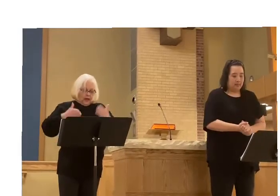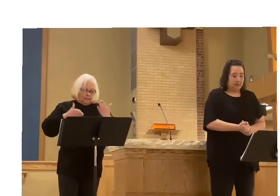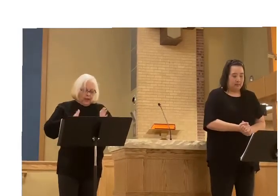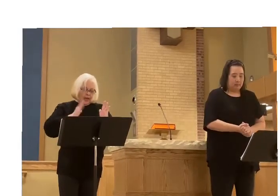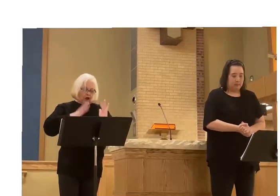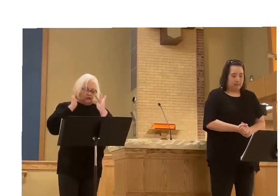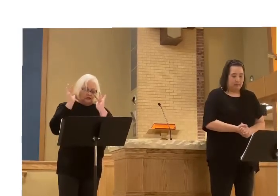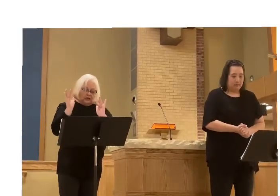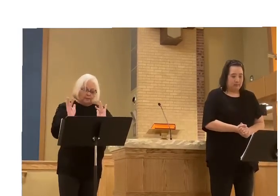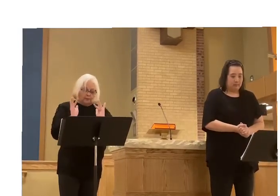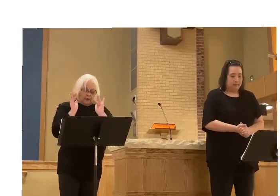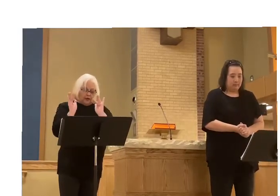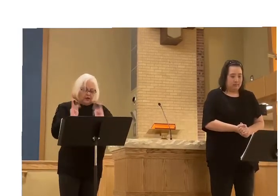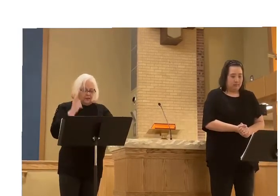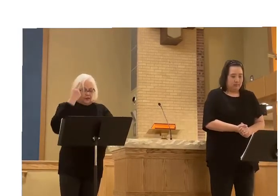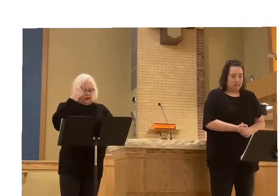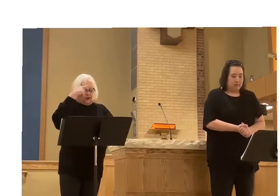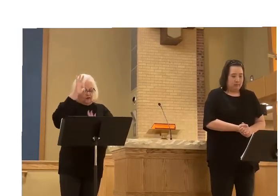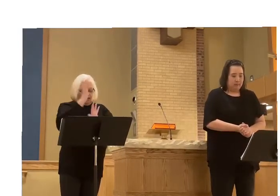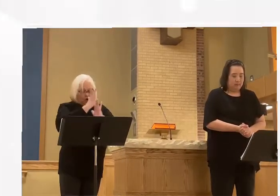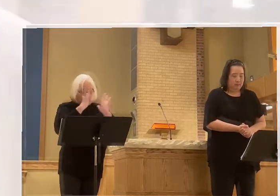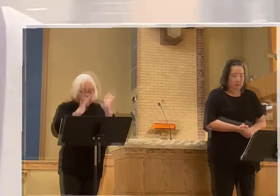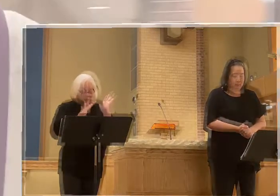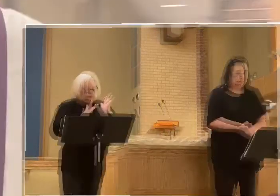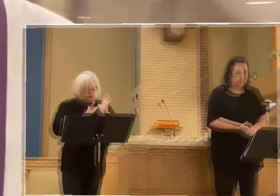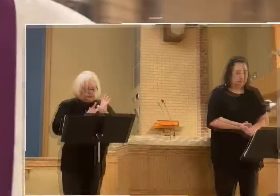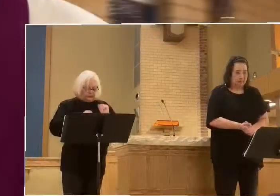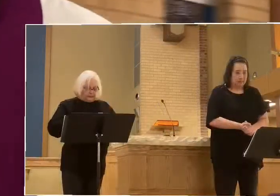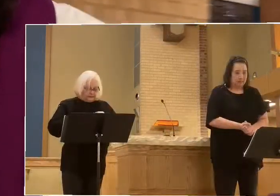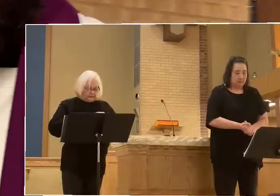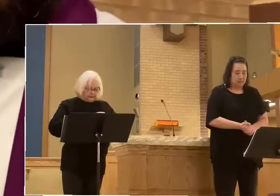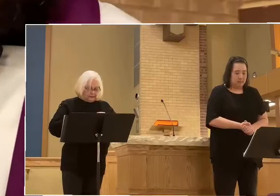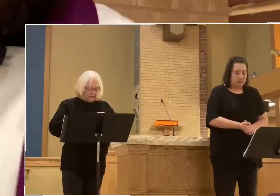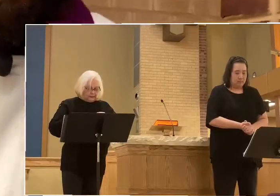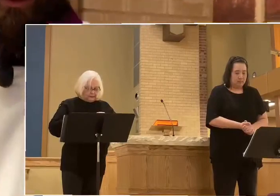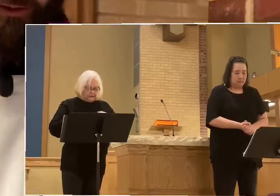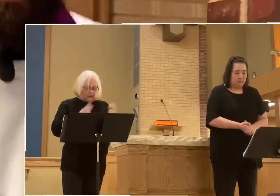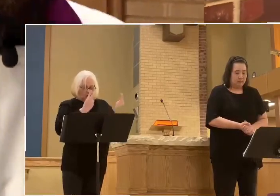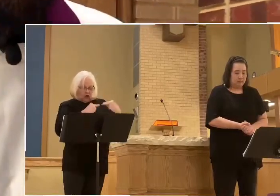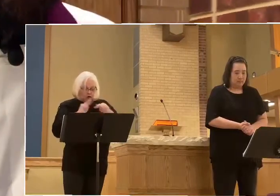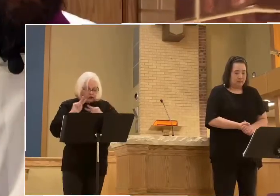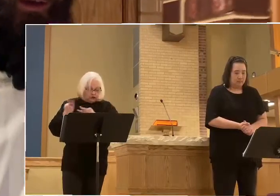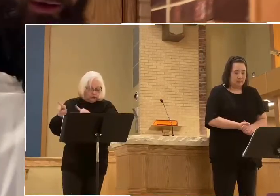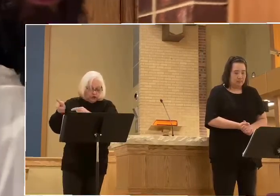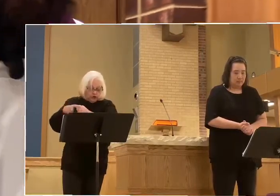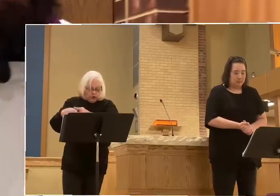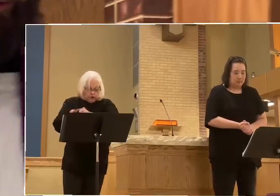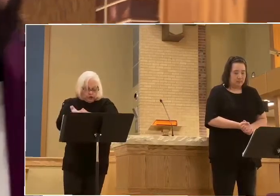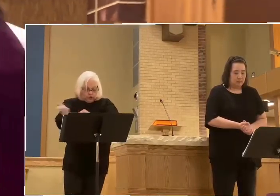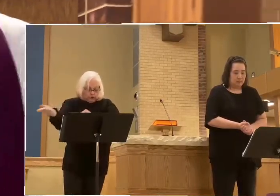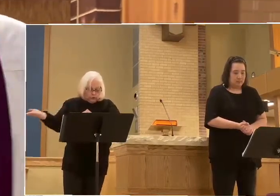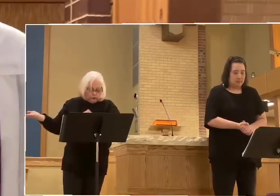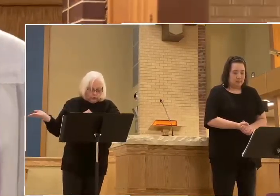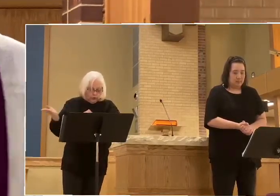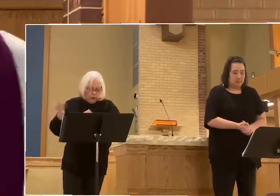May our sympathy for Jesus turn to those